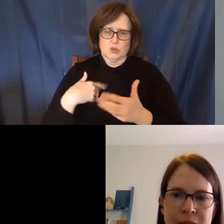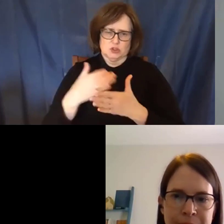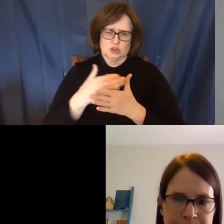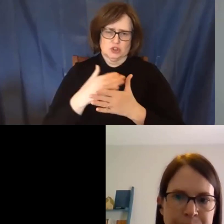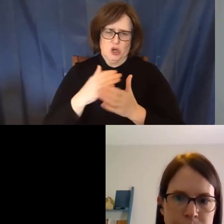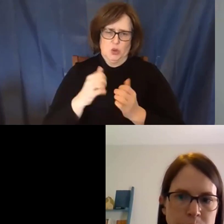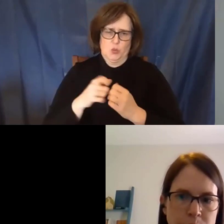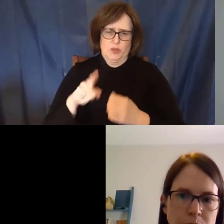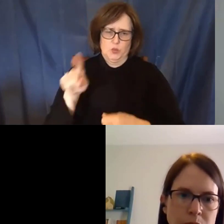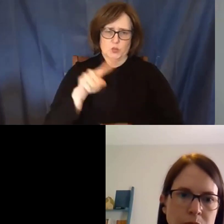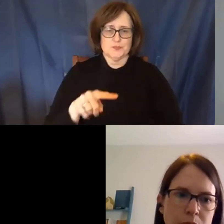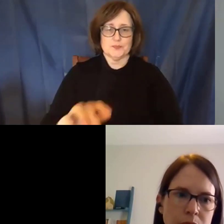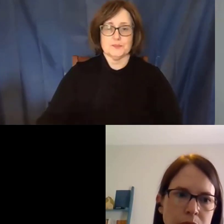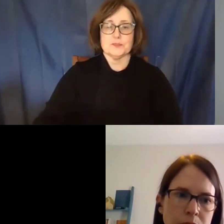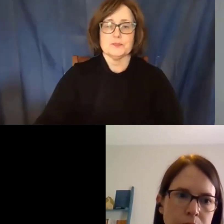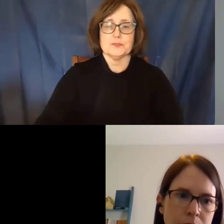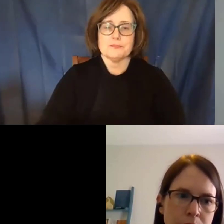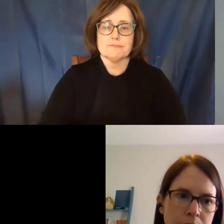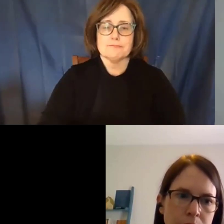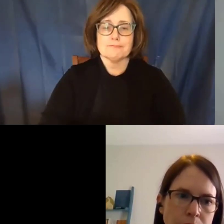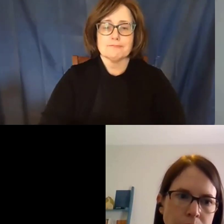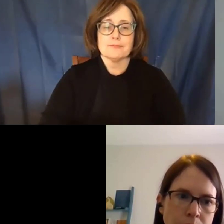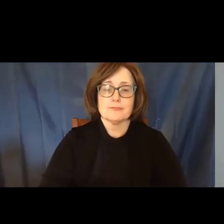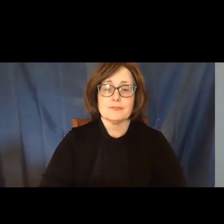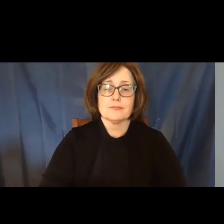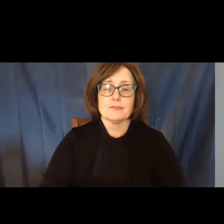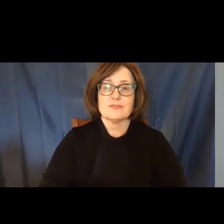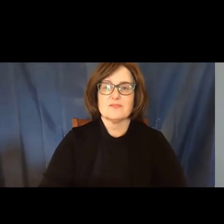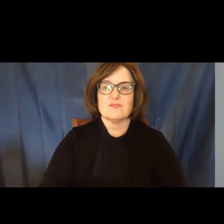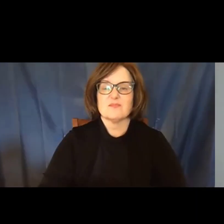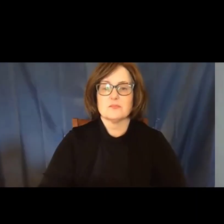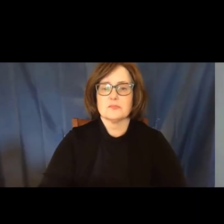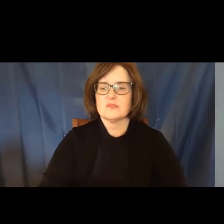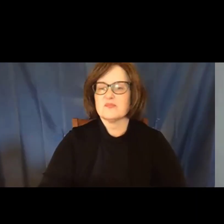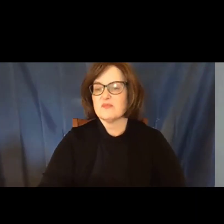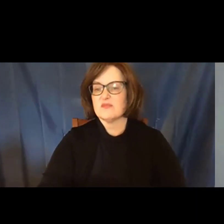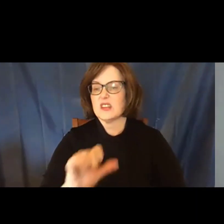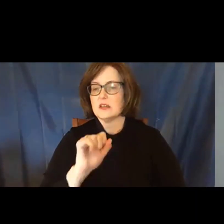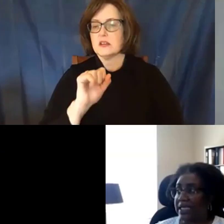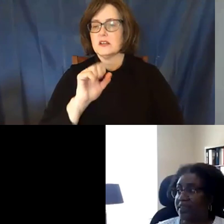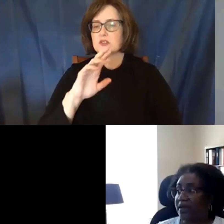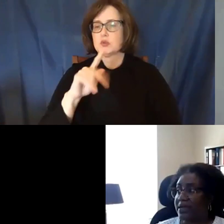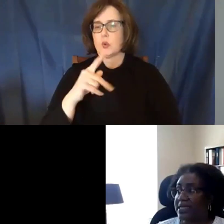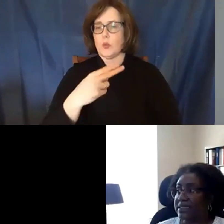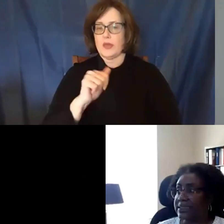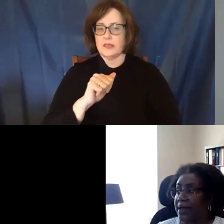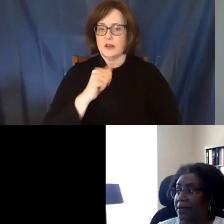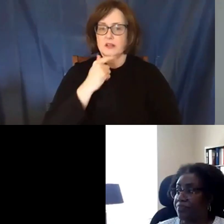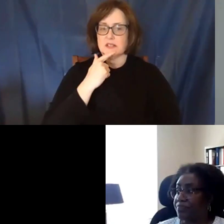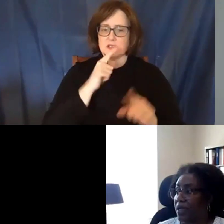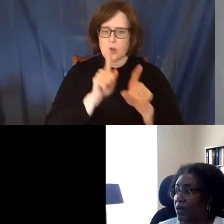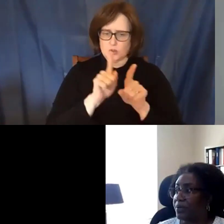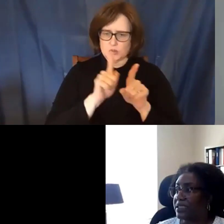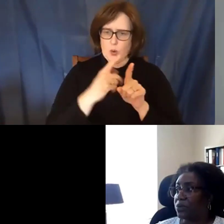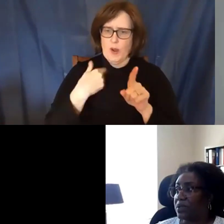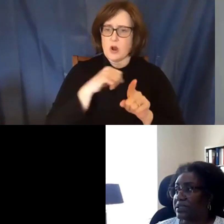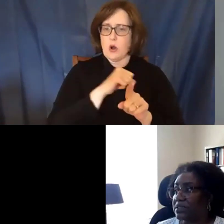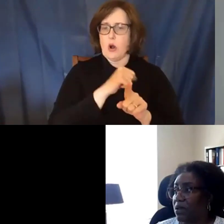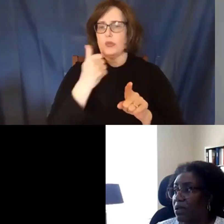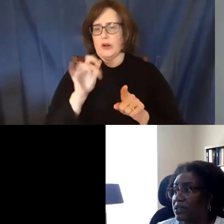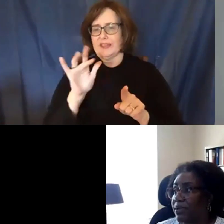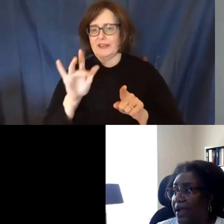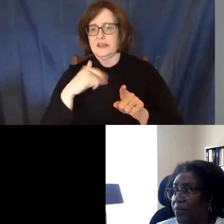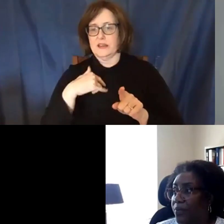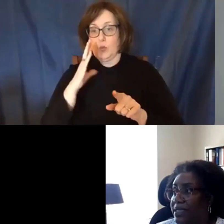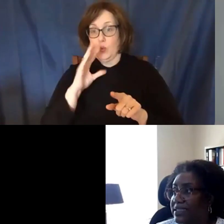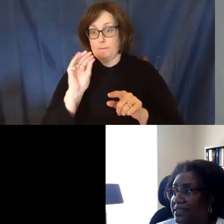mention. Great, thank you. And I'll also say one of the things, and I'll put this link in there, is a resource. It's called